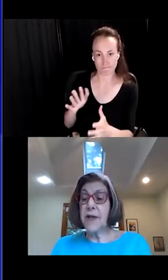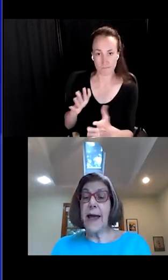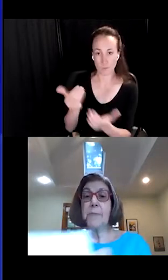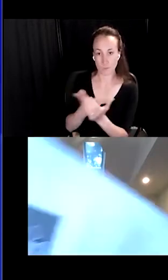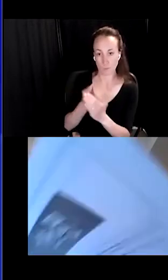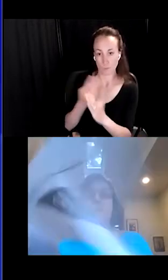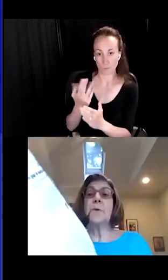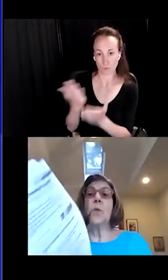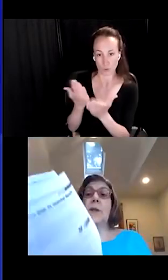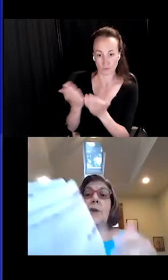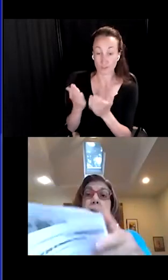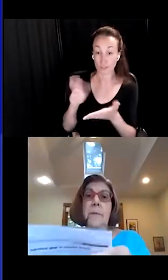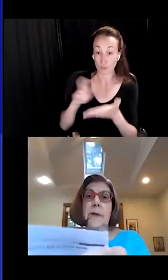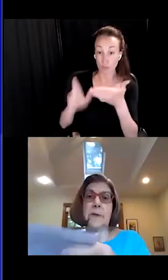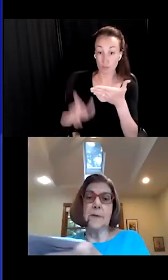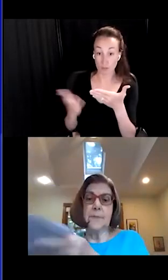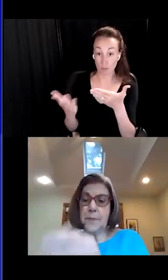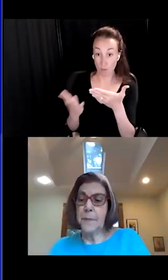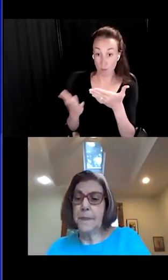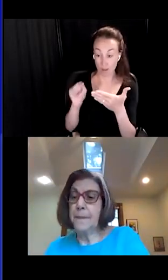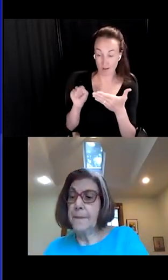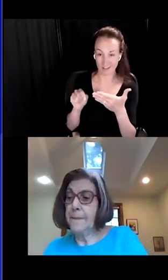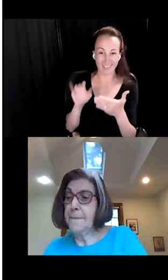service gap has been well documented.